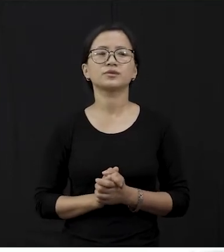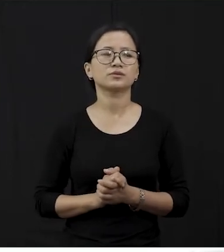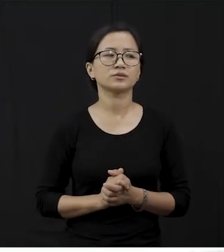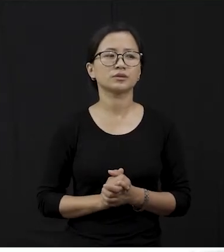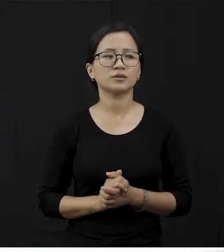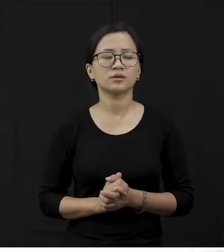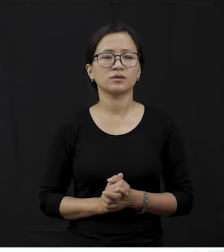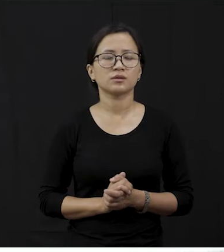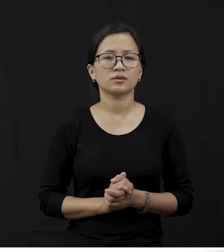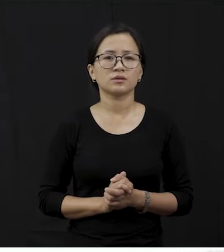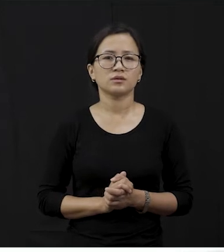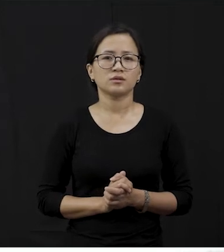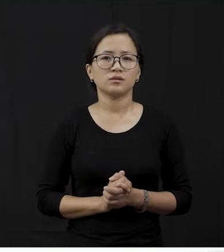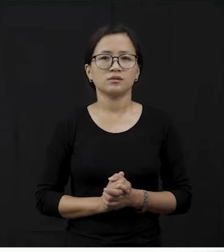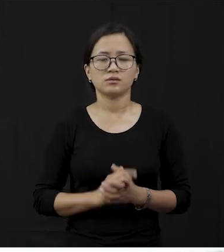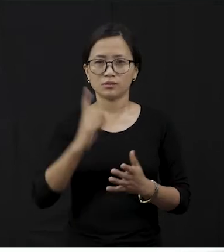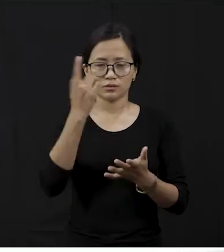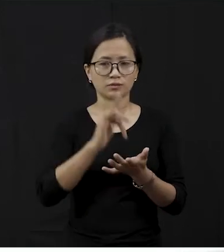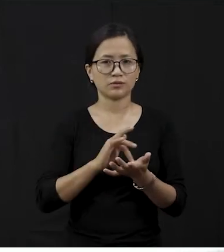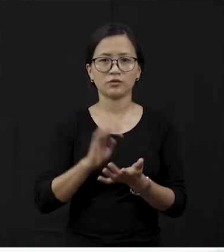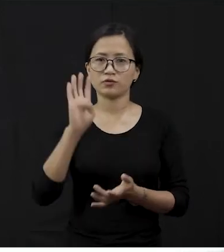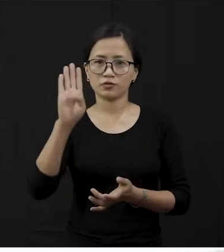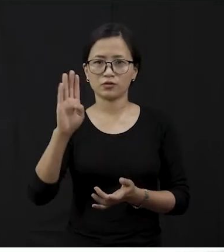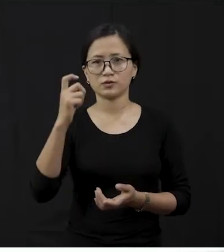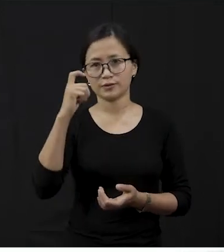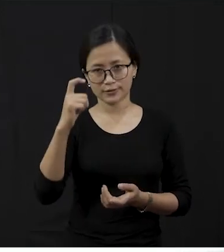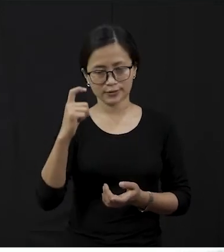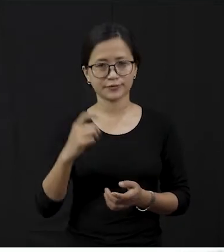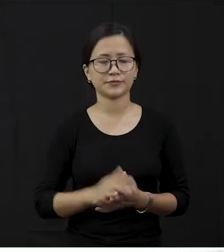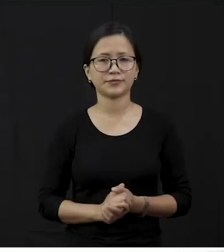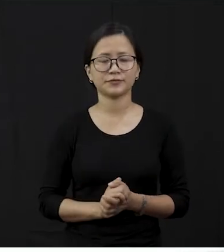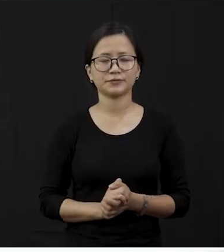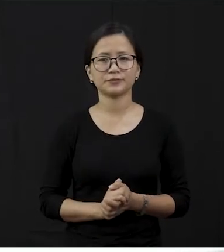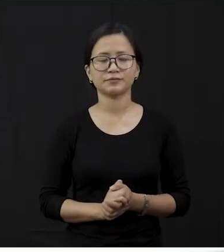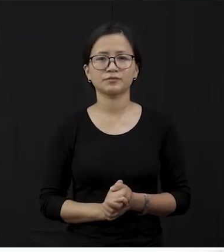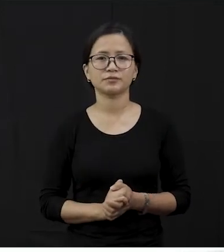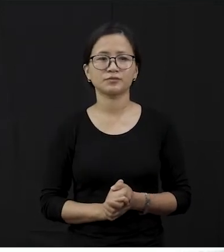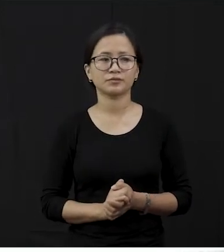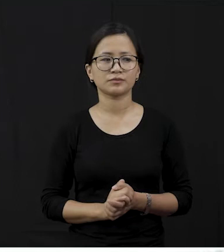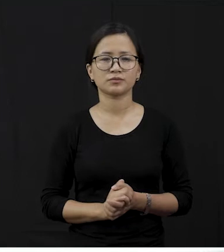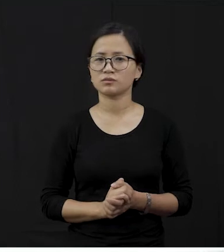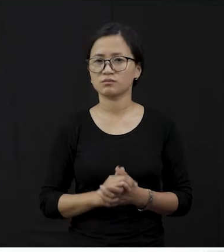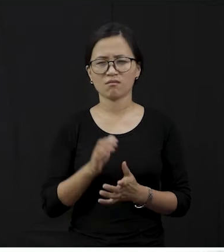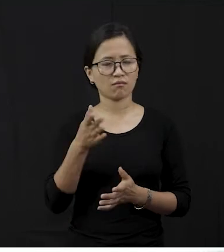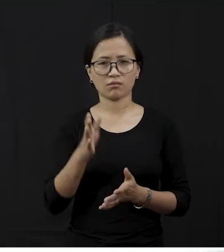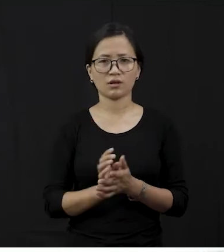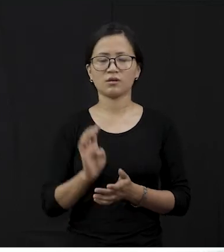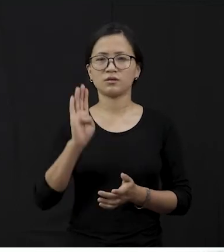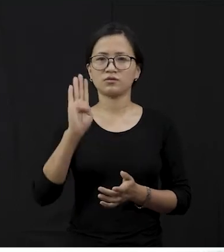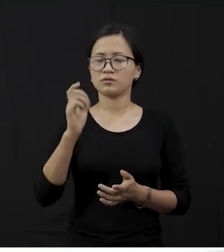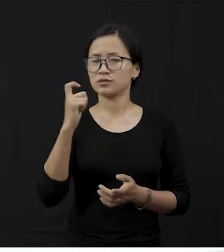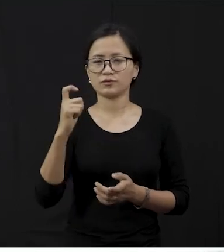place. Here, the numbers in the ones place are 4 and 7. We can't subtract 7